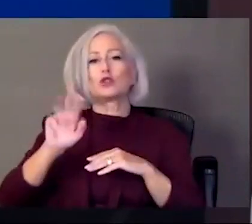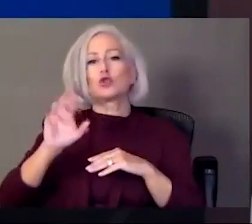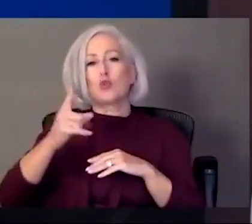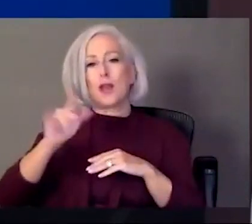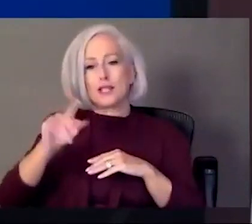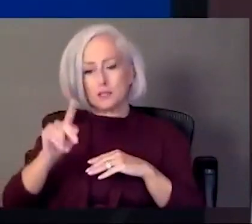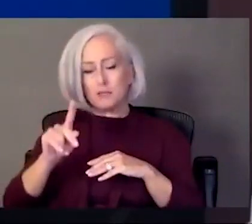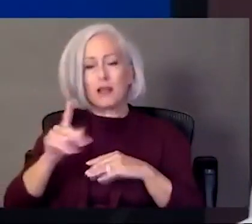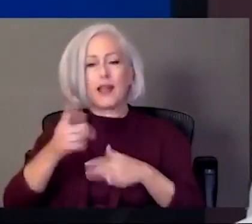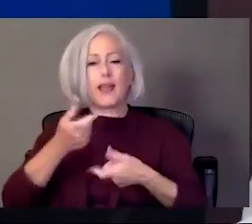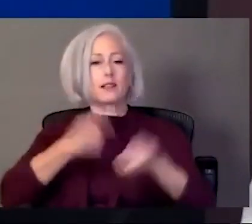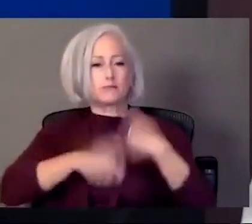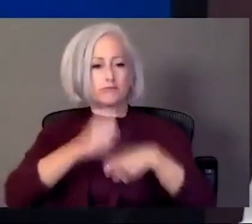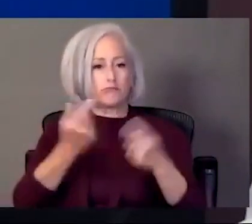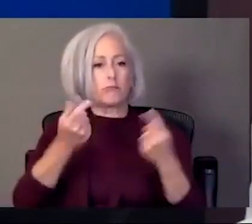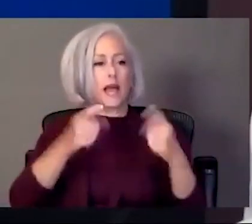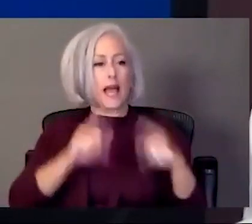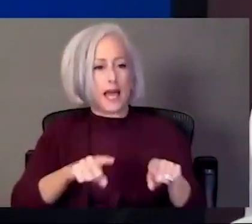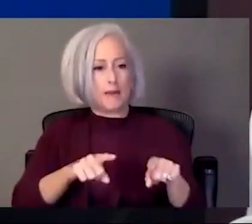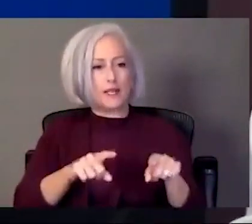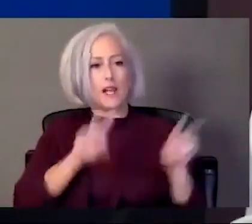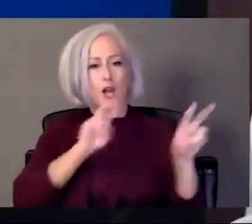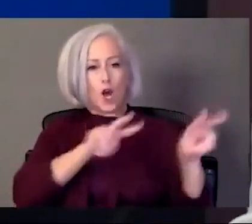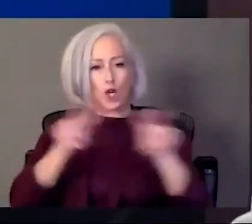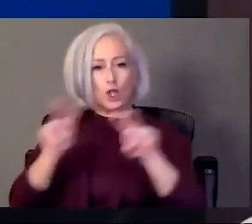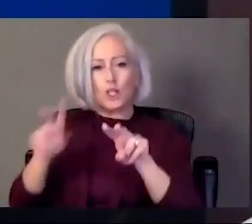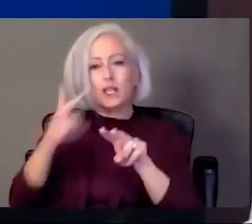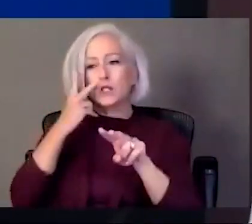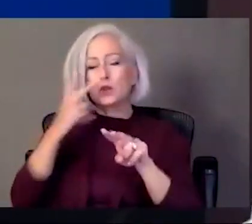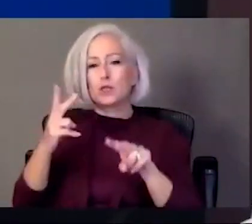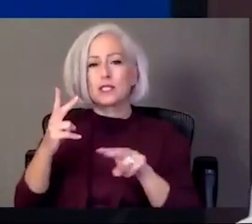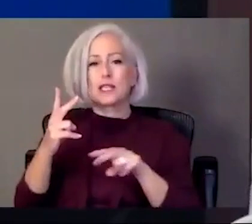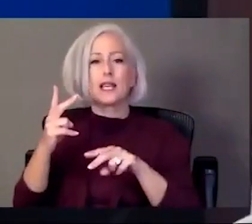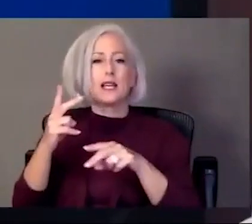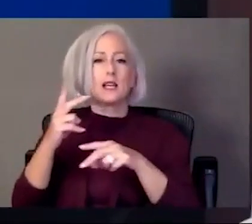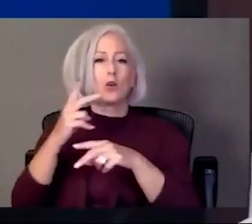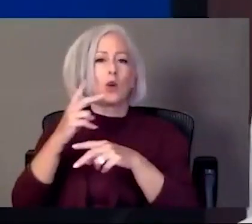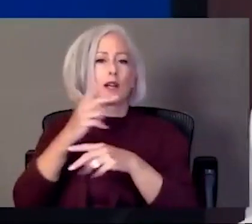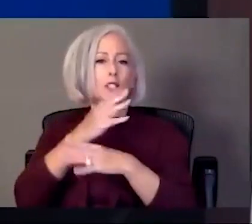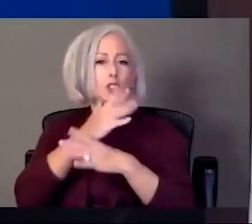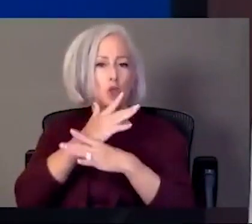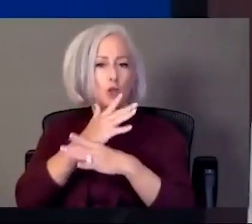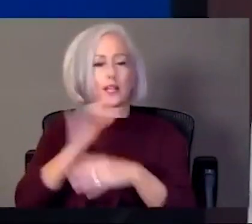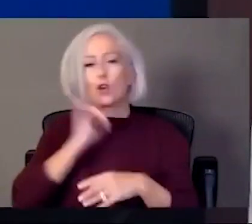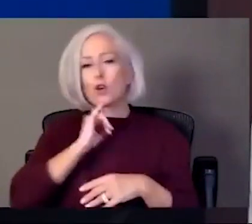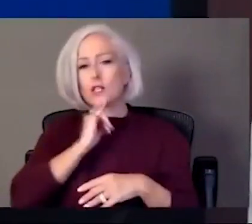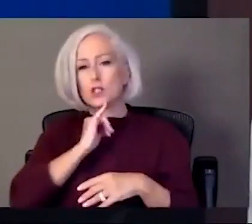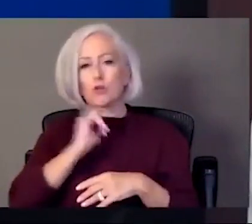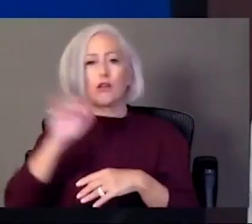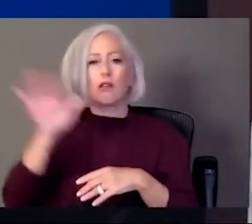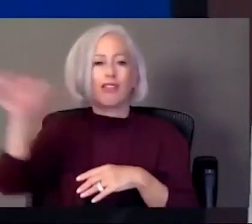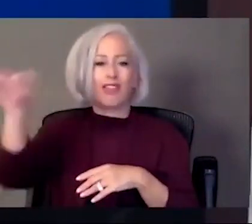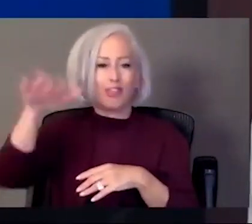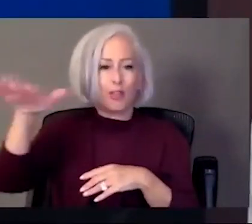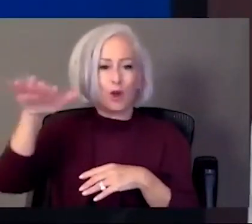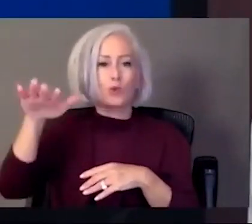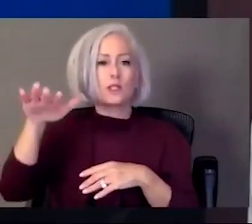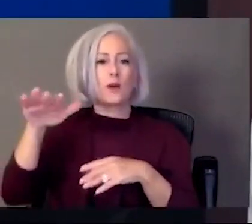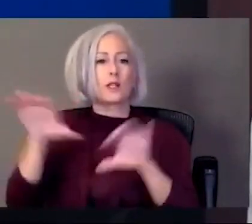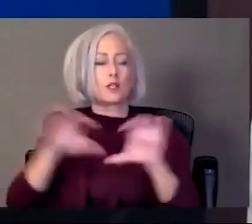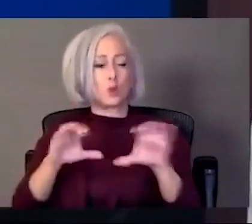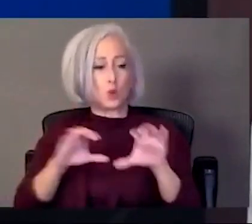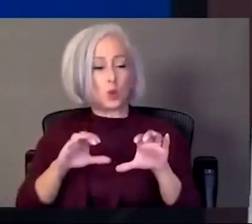of the international actions in Germany and Italy and other countries, not Israel and other countries, that are saying